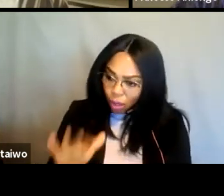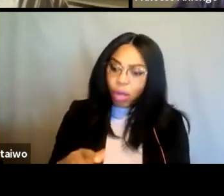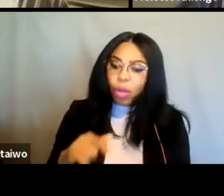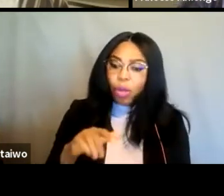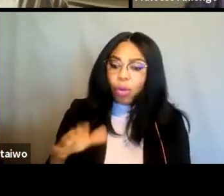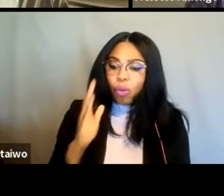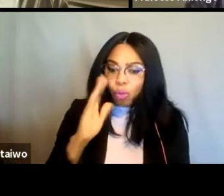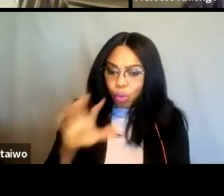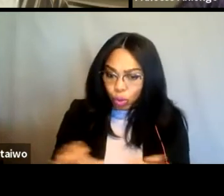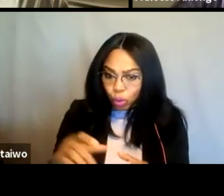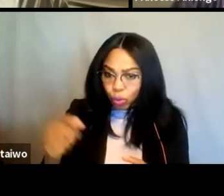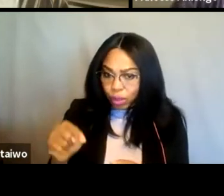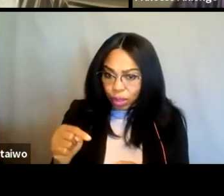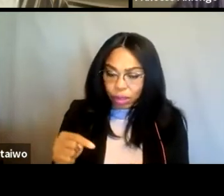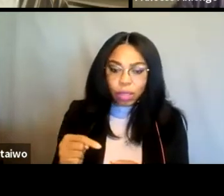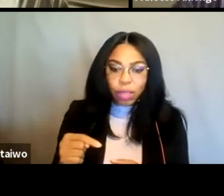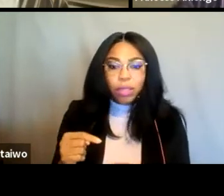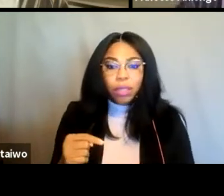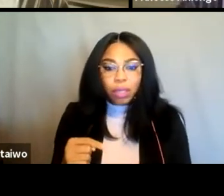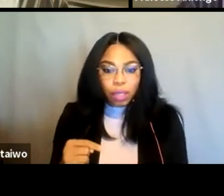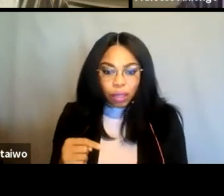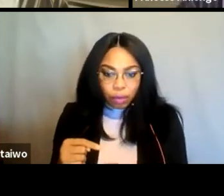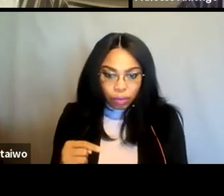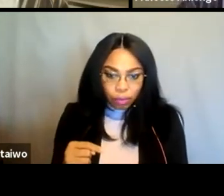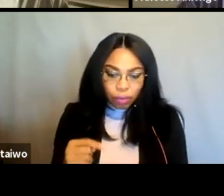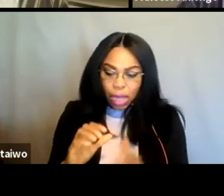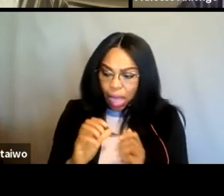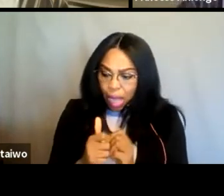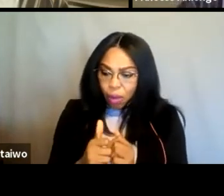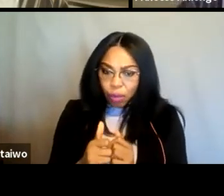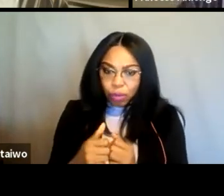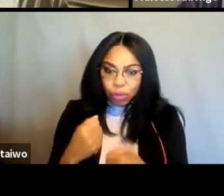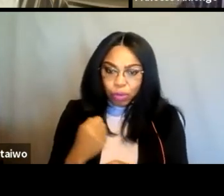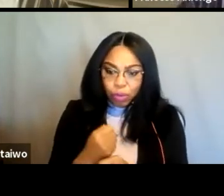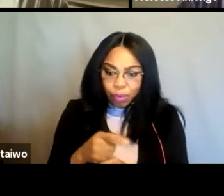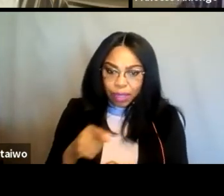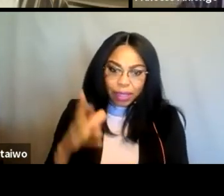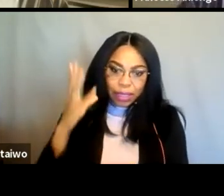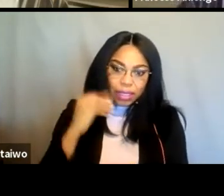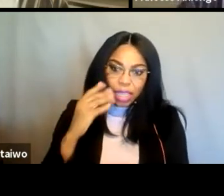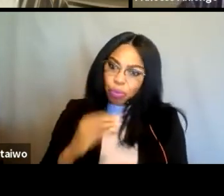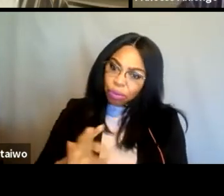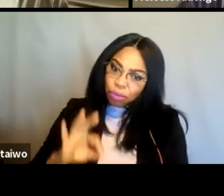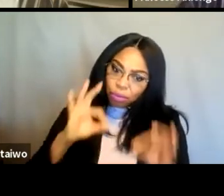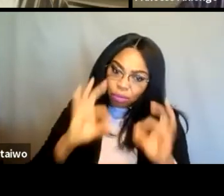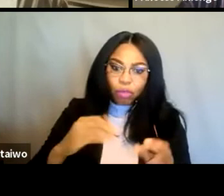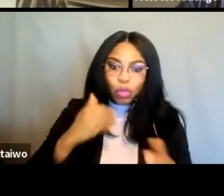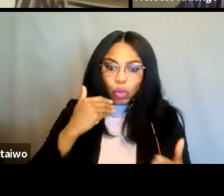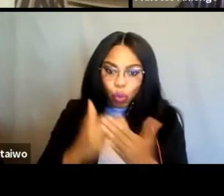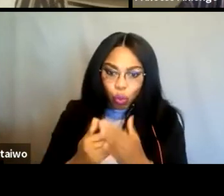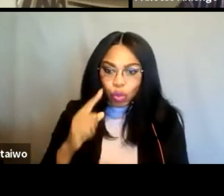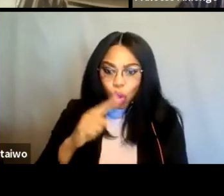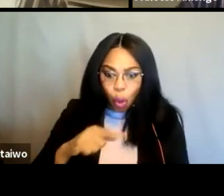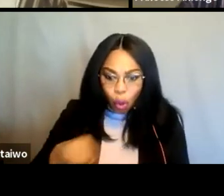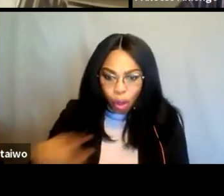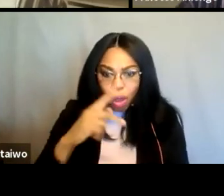know, this is okay. If you want to turn your audience, it's okay. How do we make your audience experience really good, so that people can